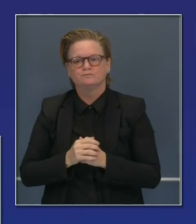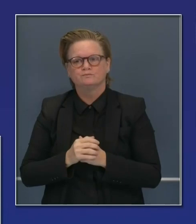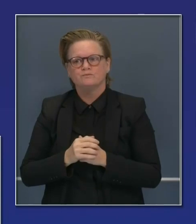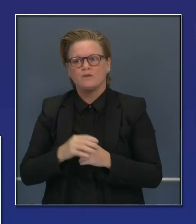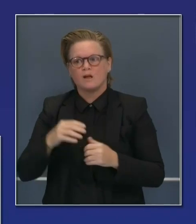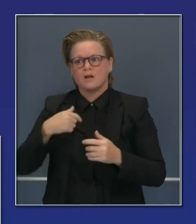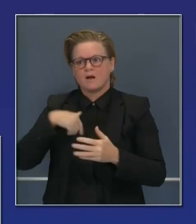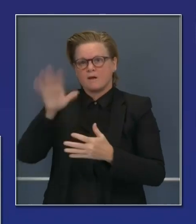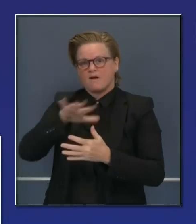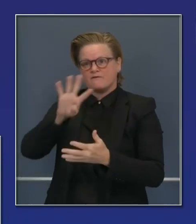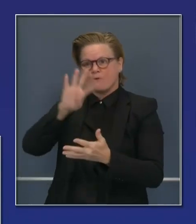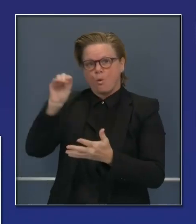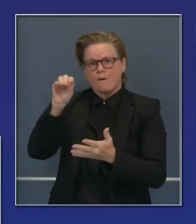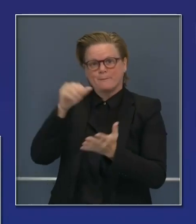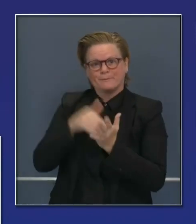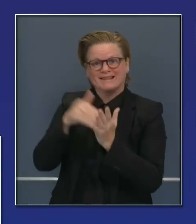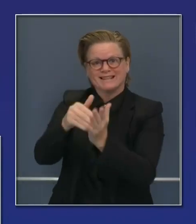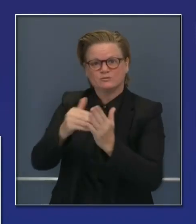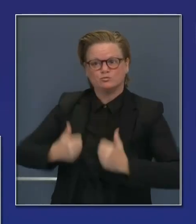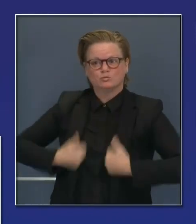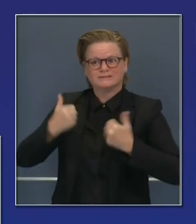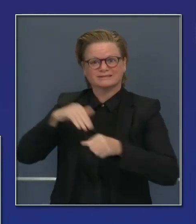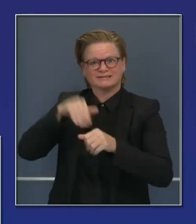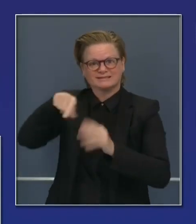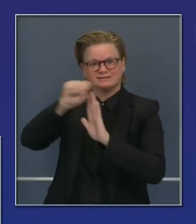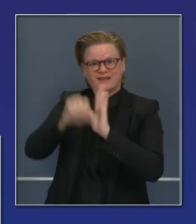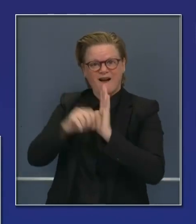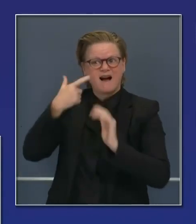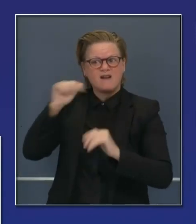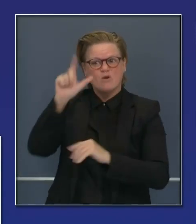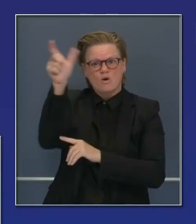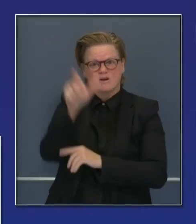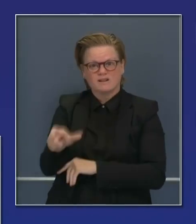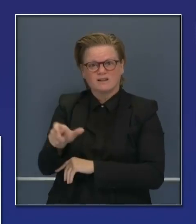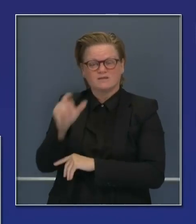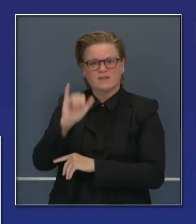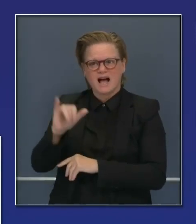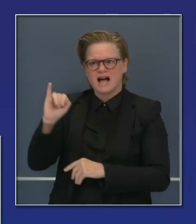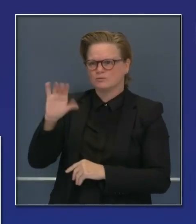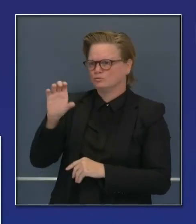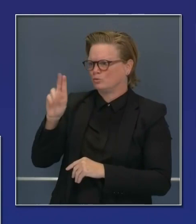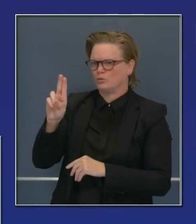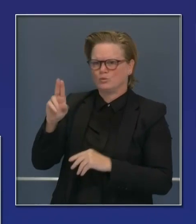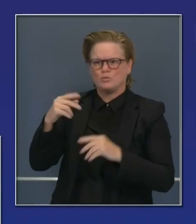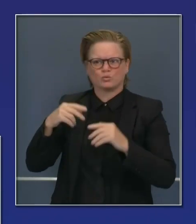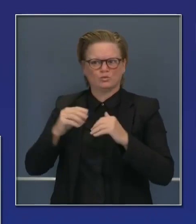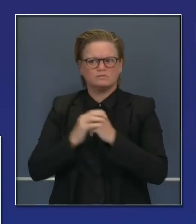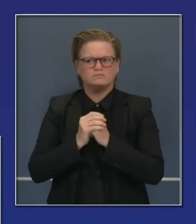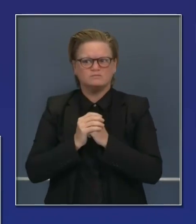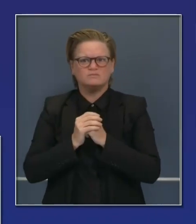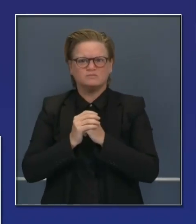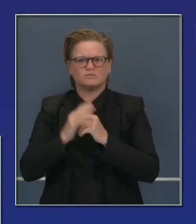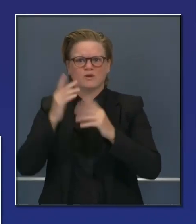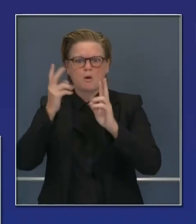in all of these regions by the end of this month will drop, based on our current projections,